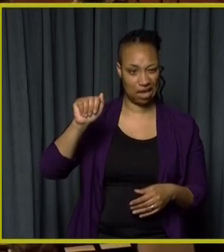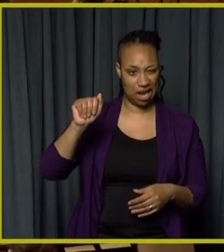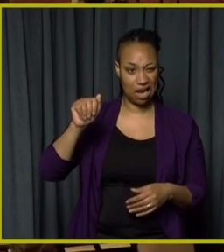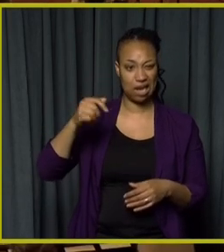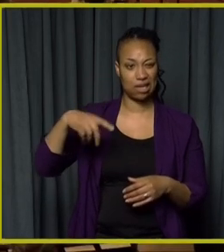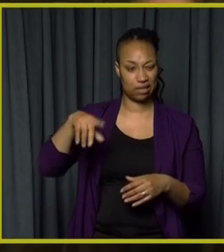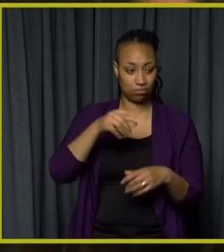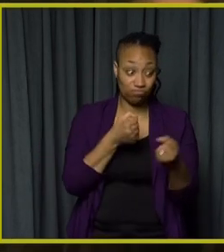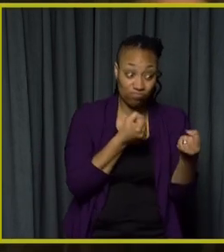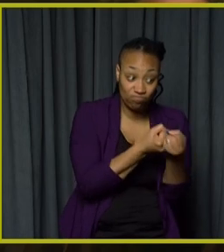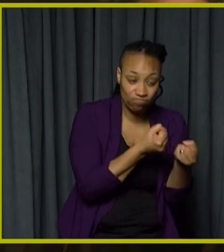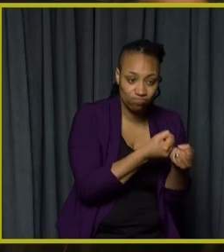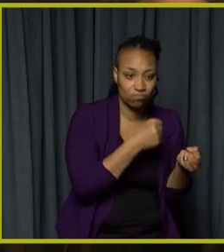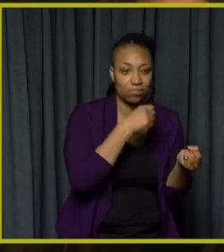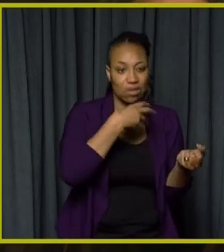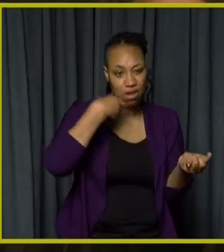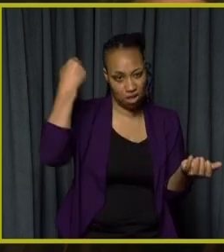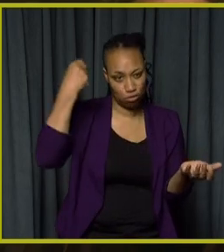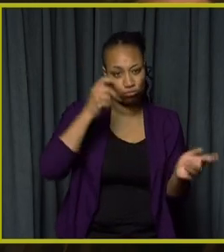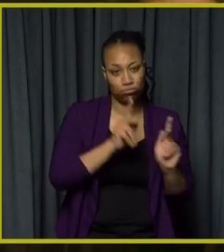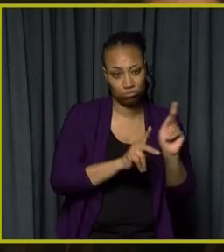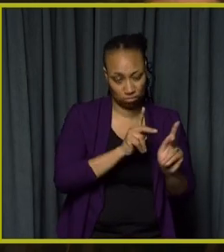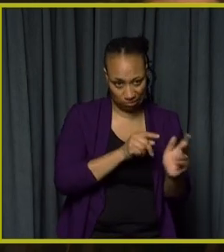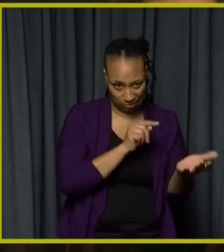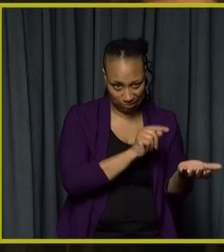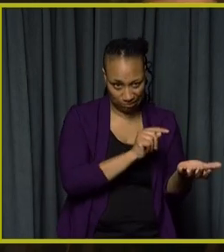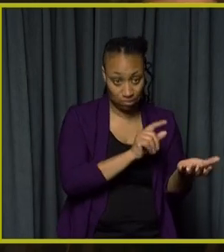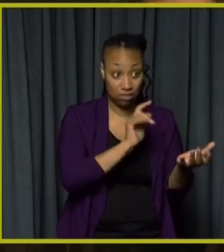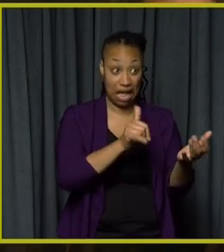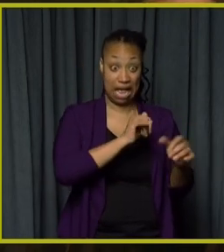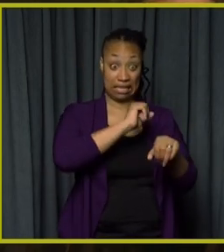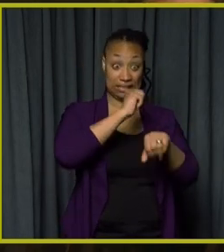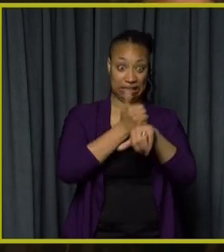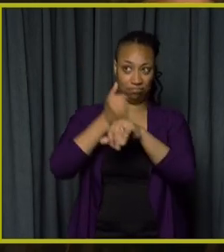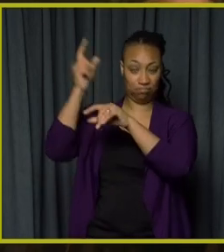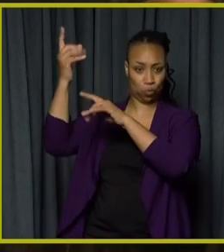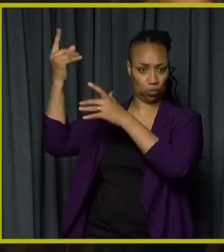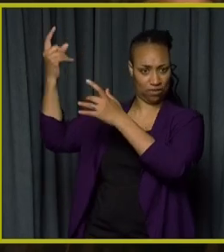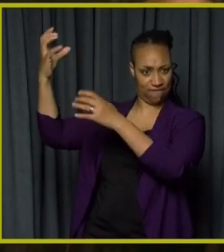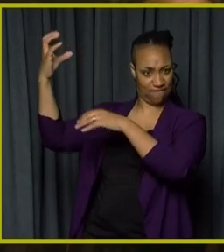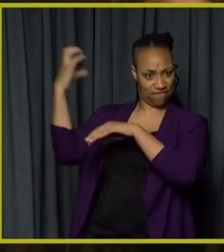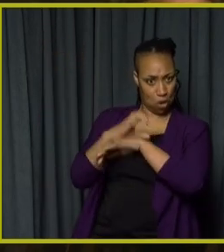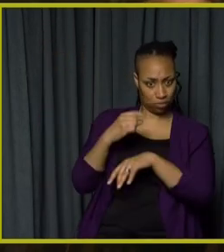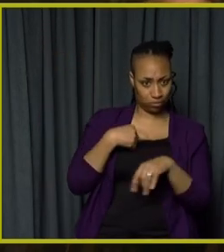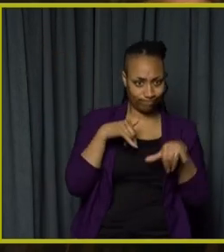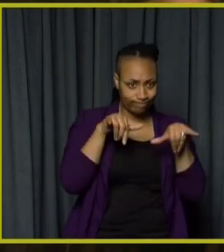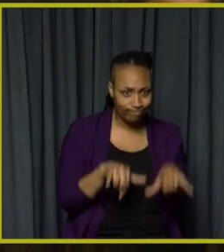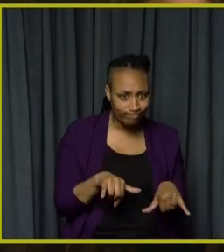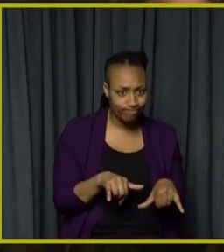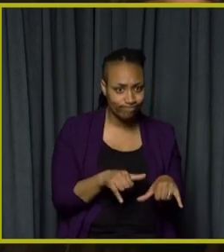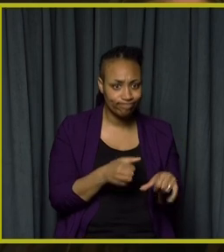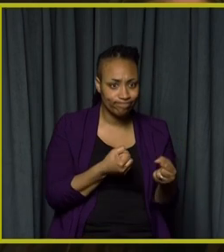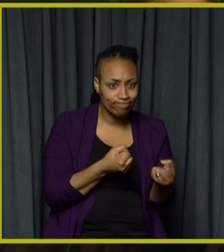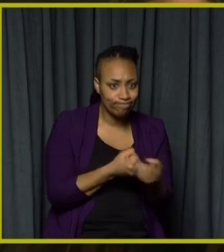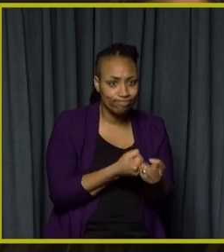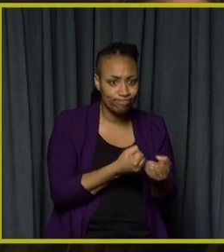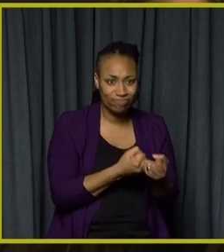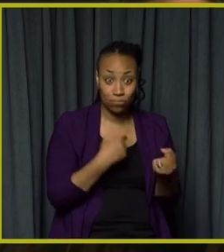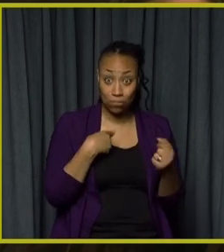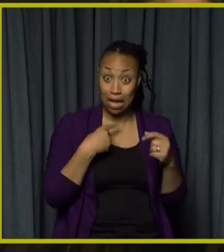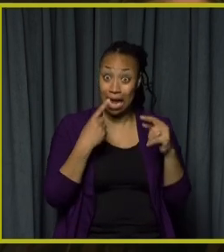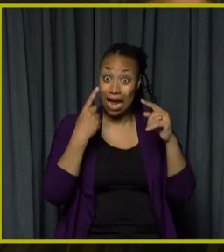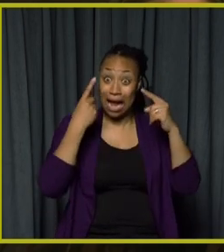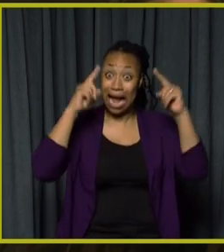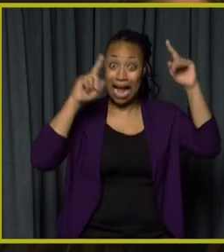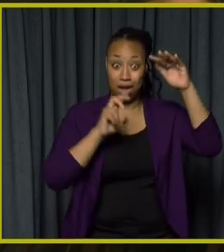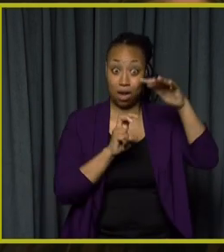in place to ensure that I don't succeed. You can't achieve your goals or dreams when